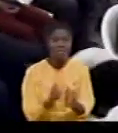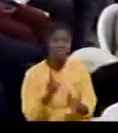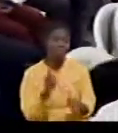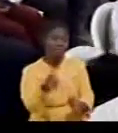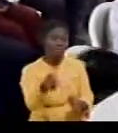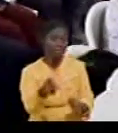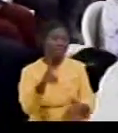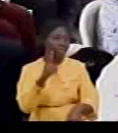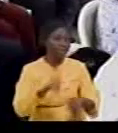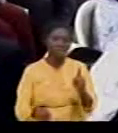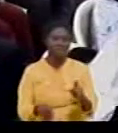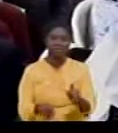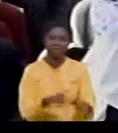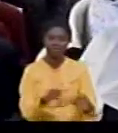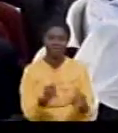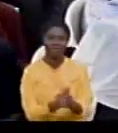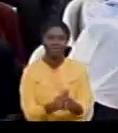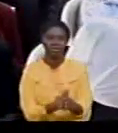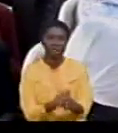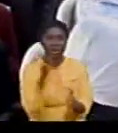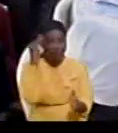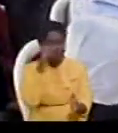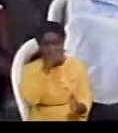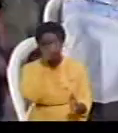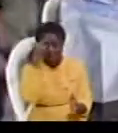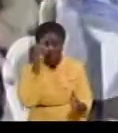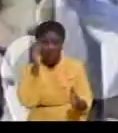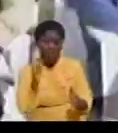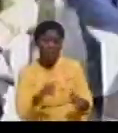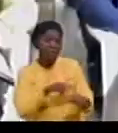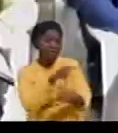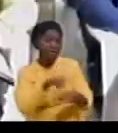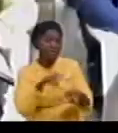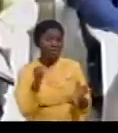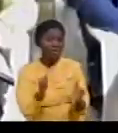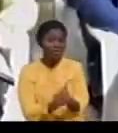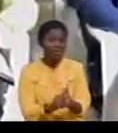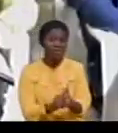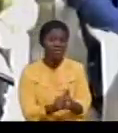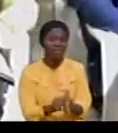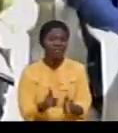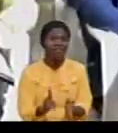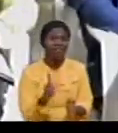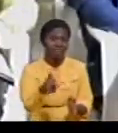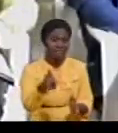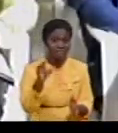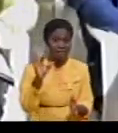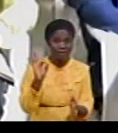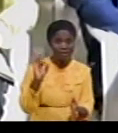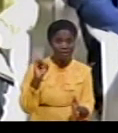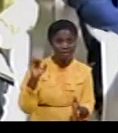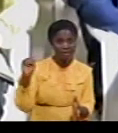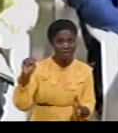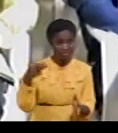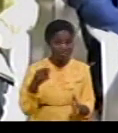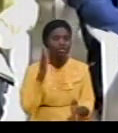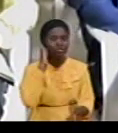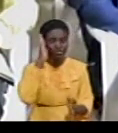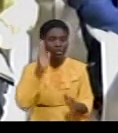By nature, that fish will swim. It's like a